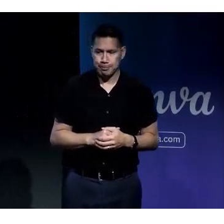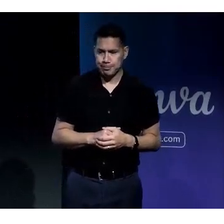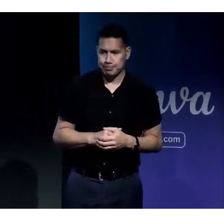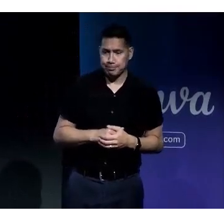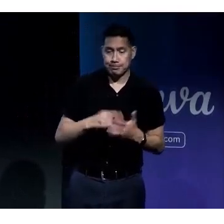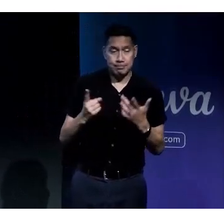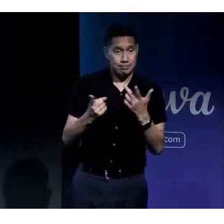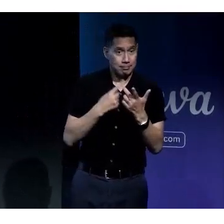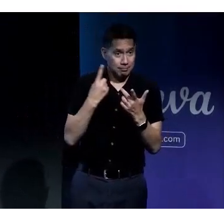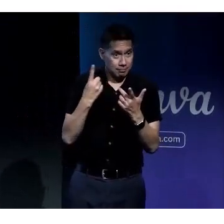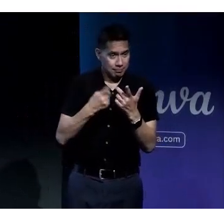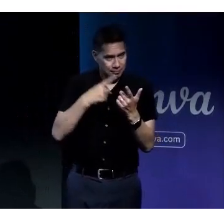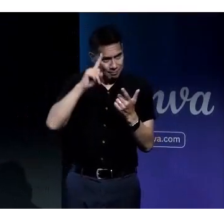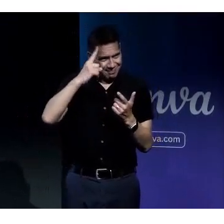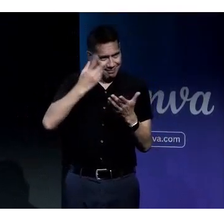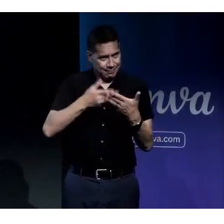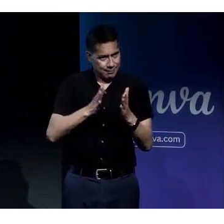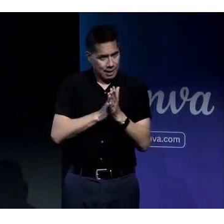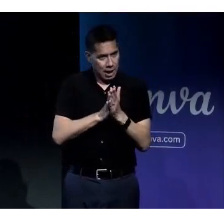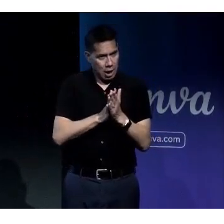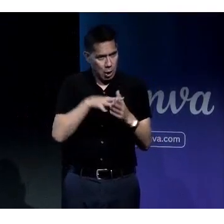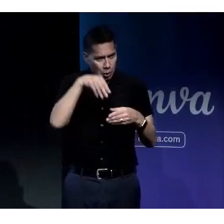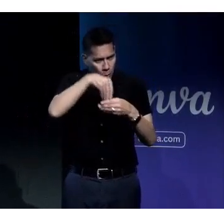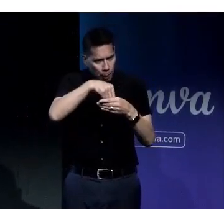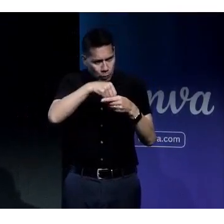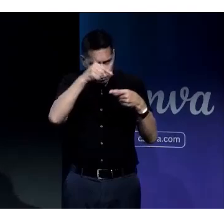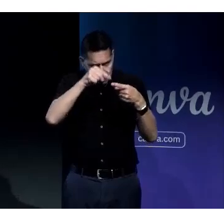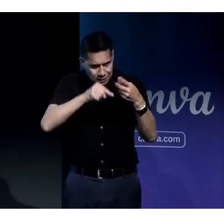The other thing is understanding how your components will be